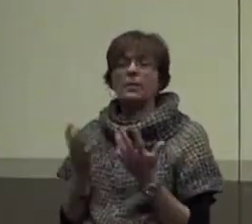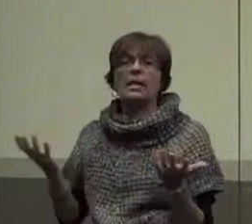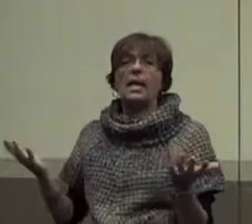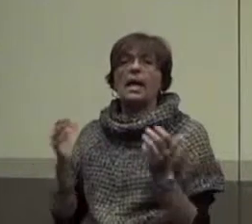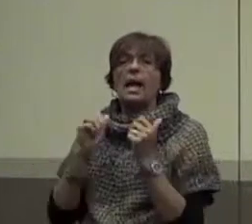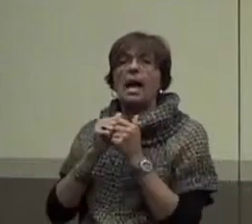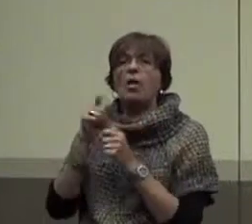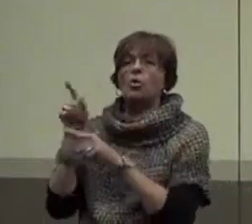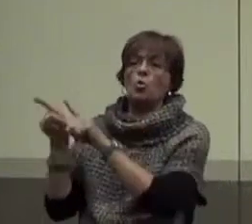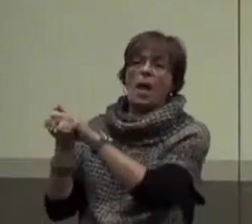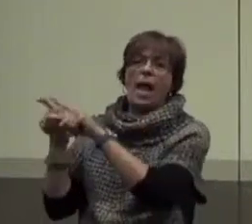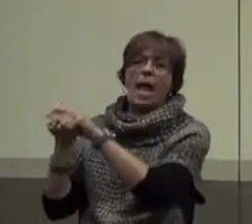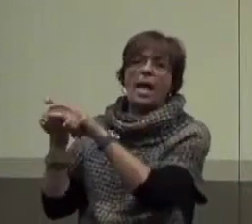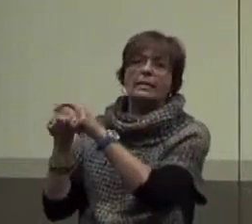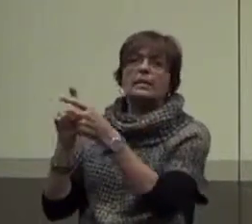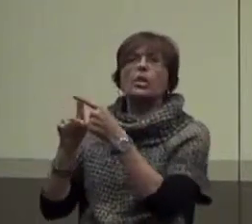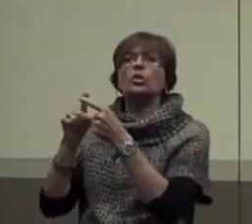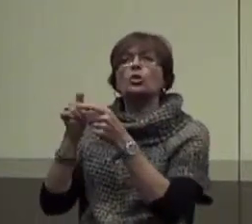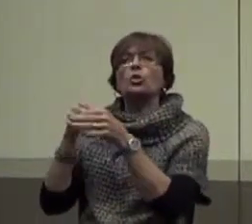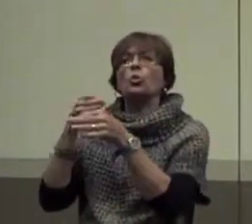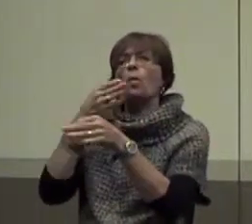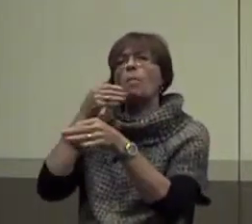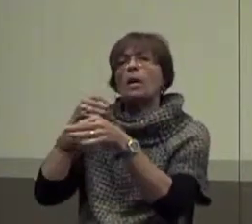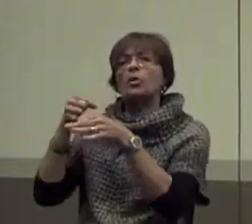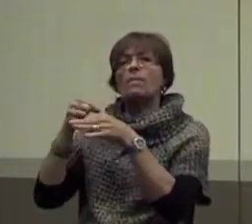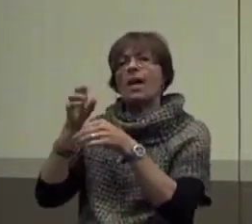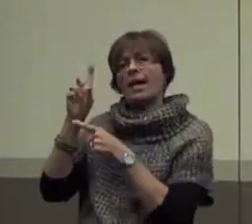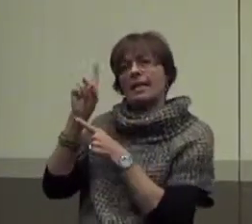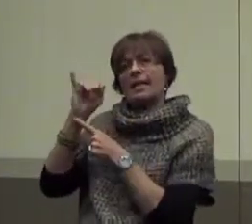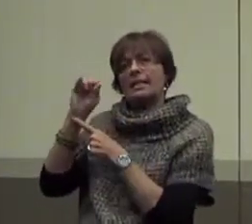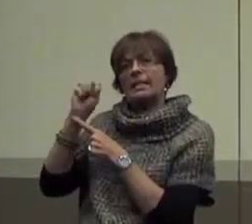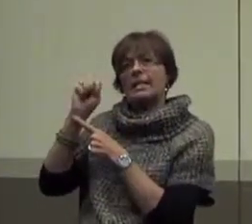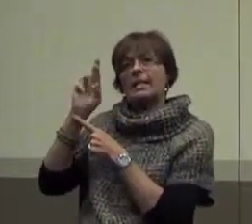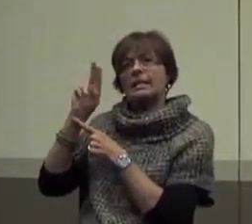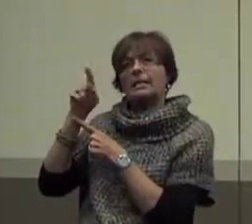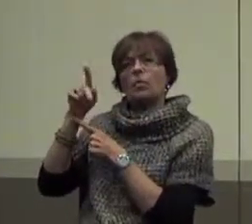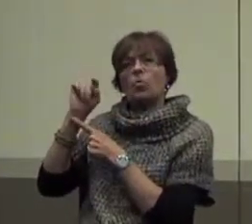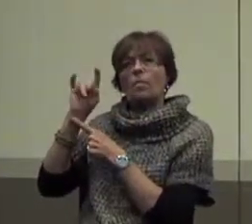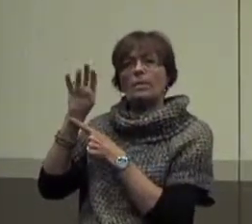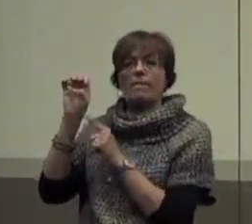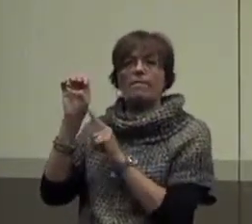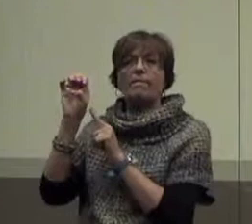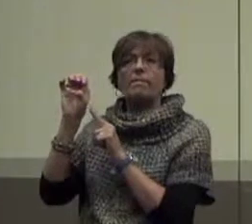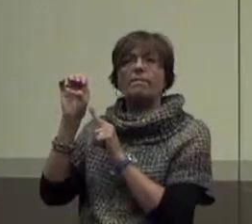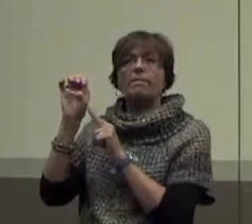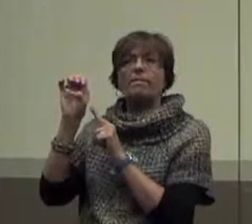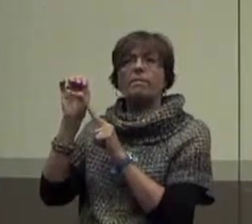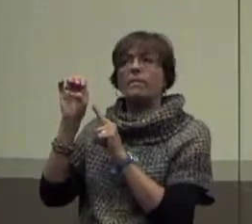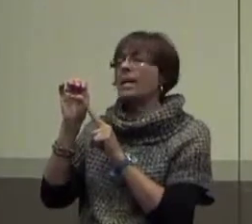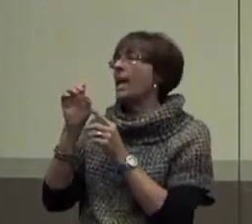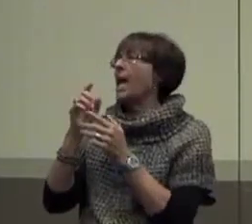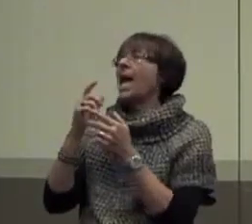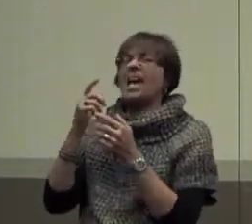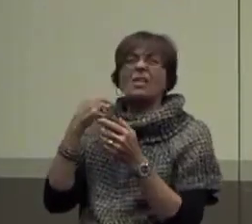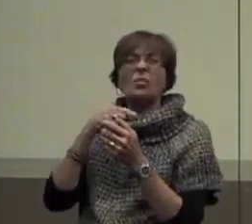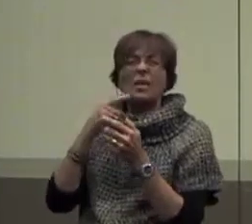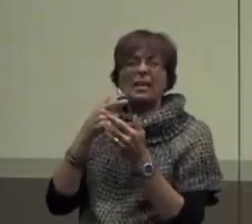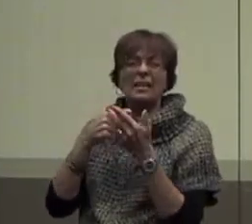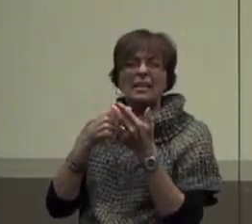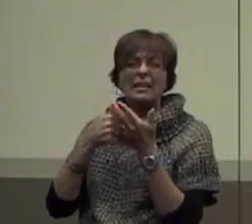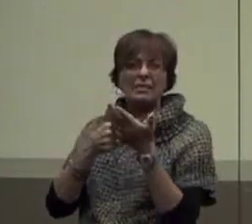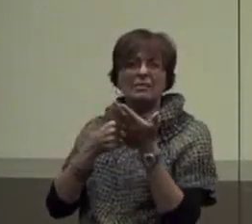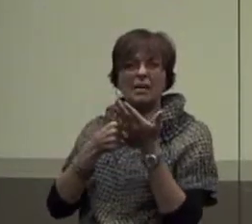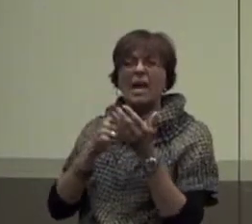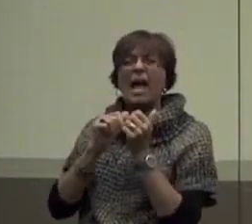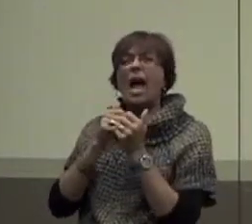are you going to ask her to better define disruptive for you? Okay? And what do you guys think based on what we quickly went over?